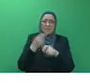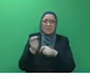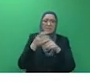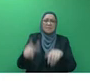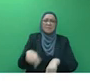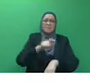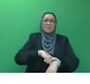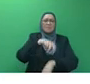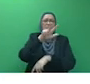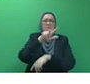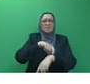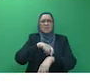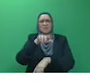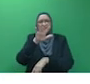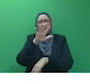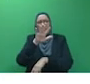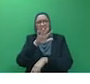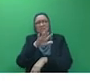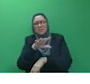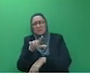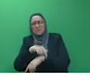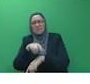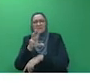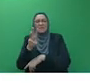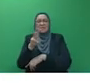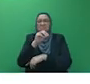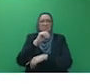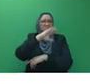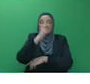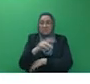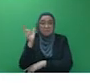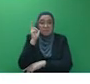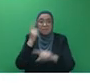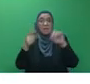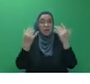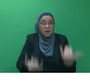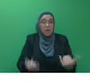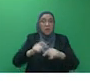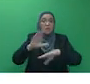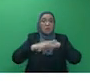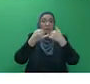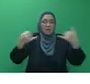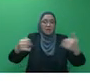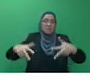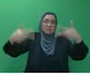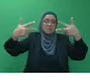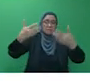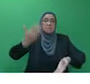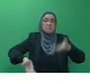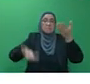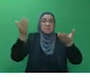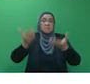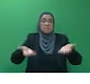unheard of but now with virtual that might be a thing because uh companies can be like hey we're all working anyway